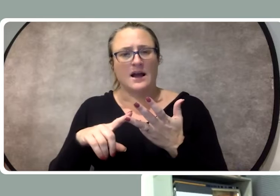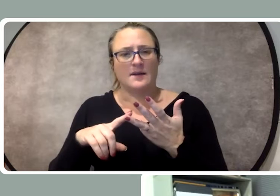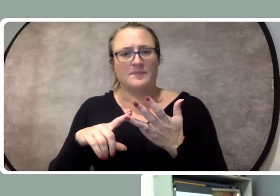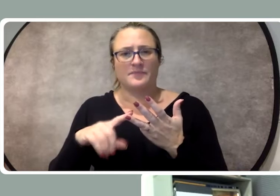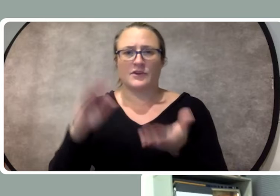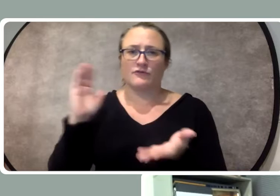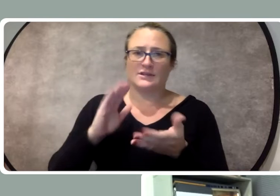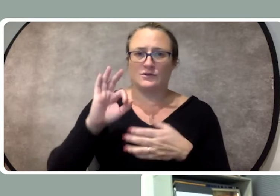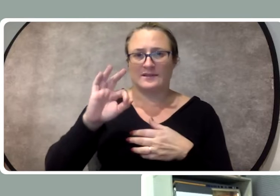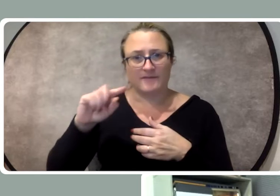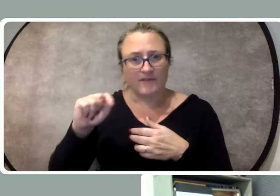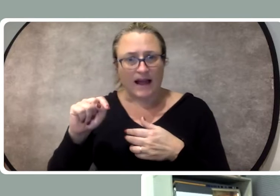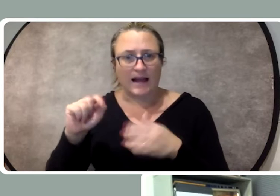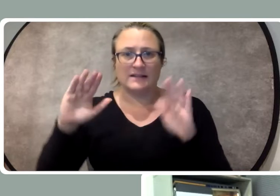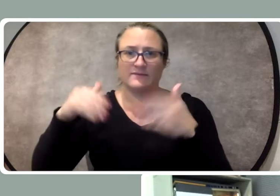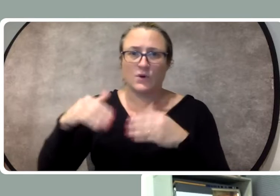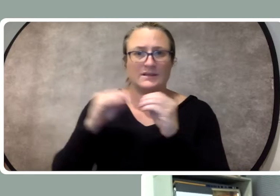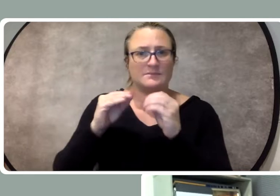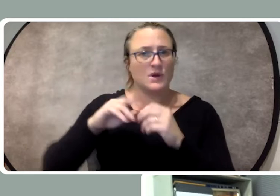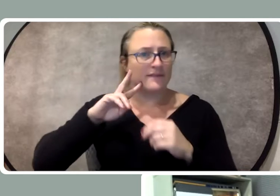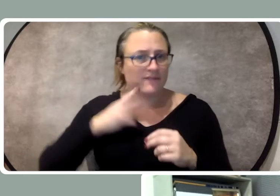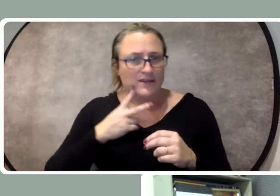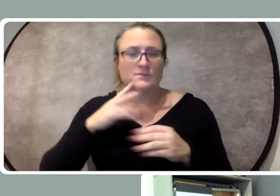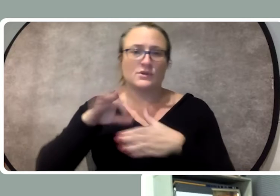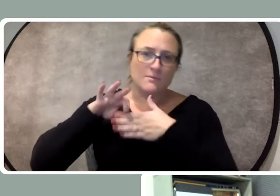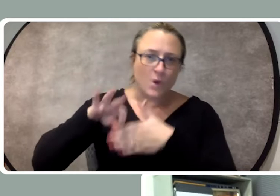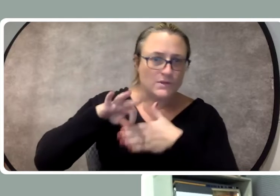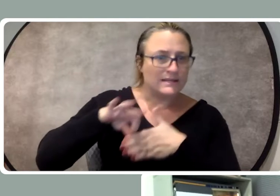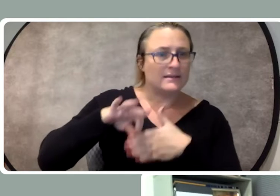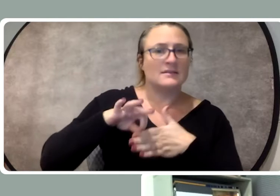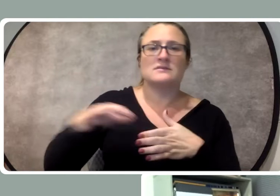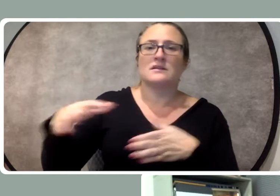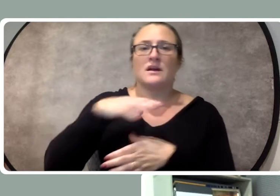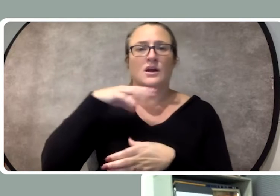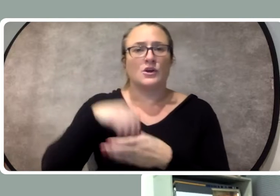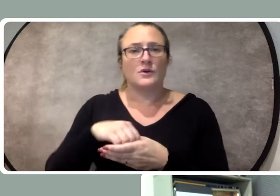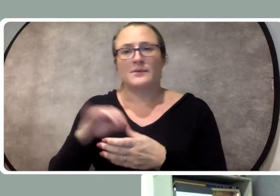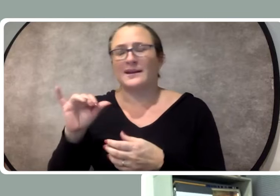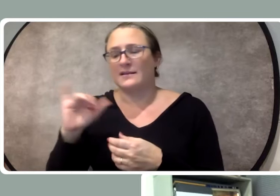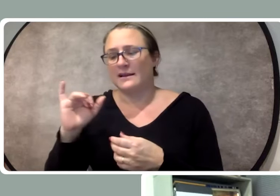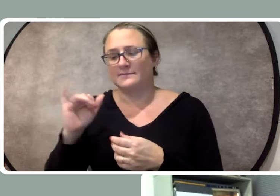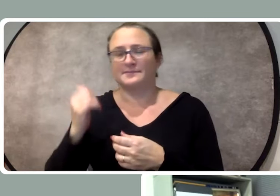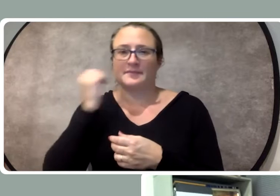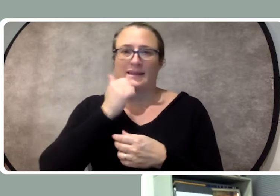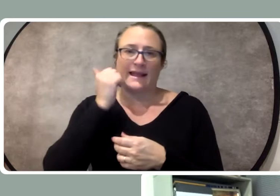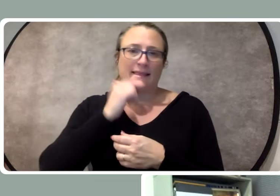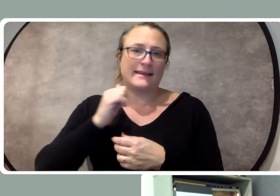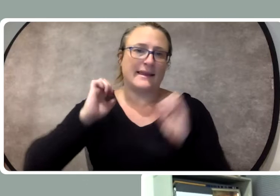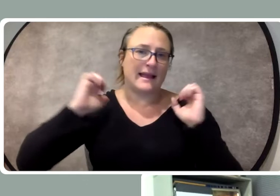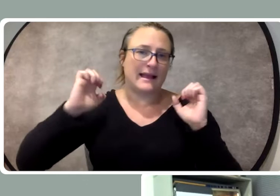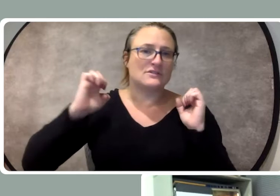fats and focusing more on vegetables and proteins and incorporating daily exercise into